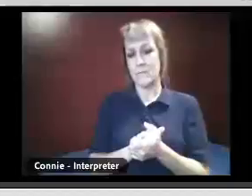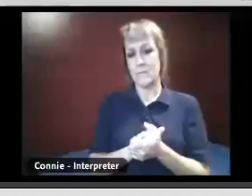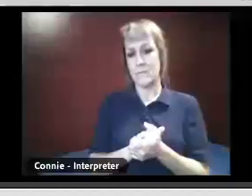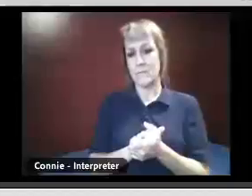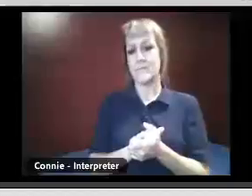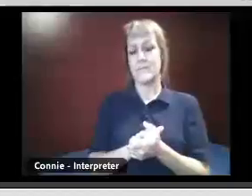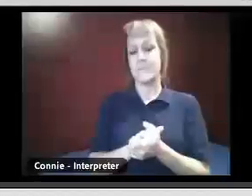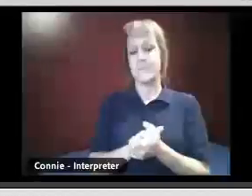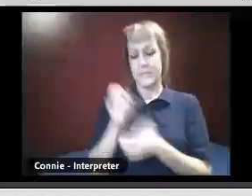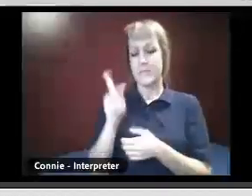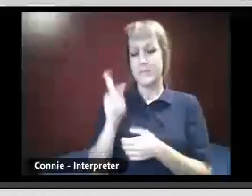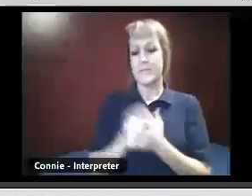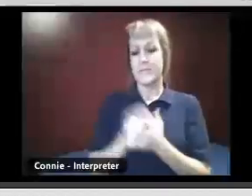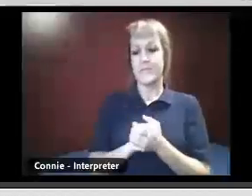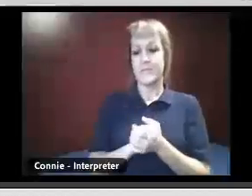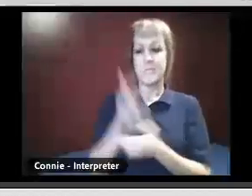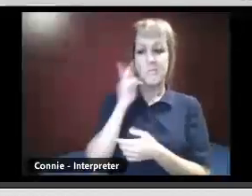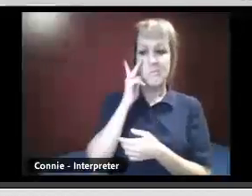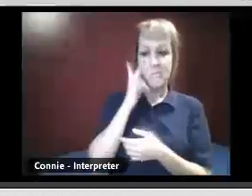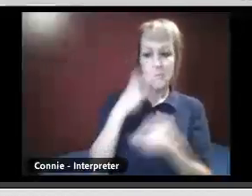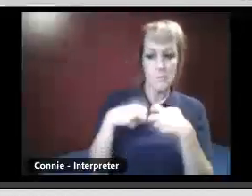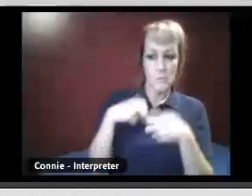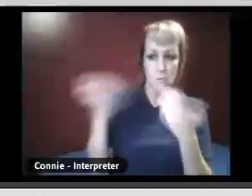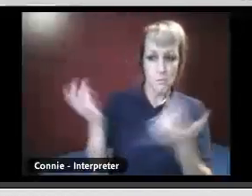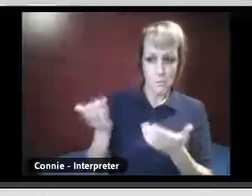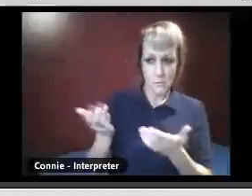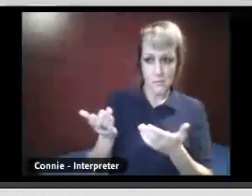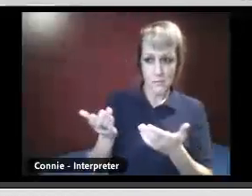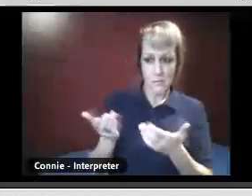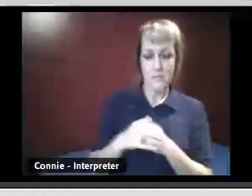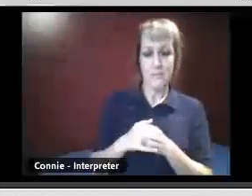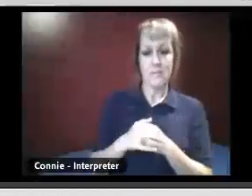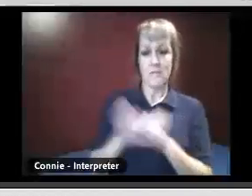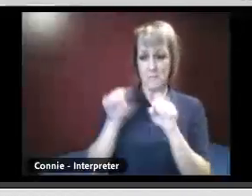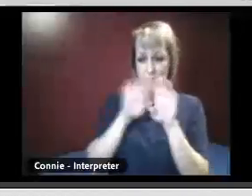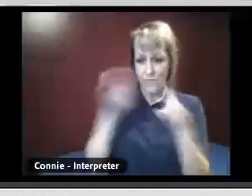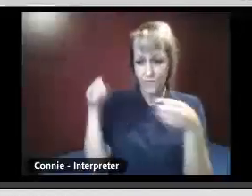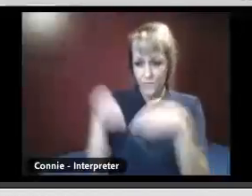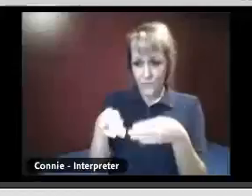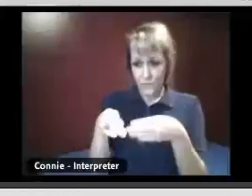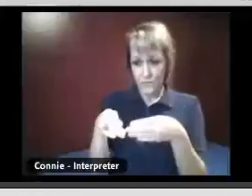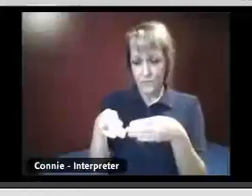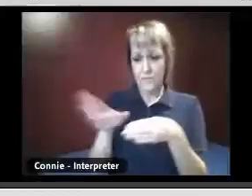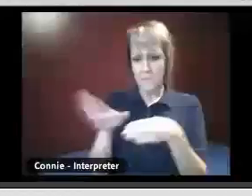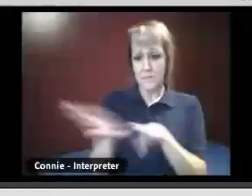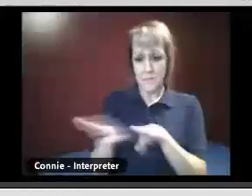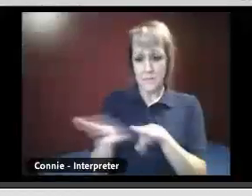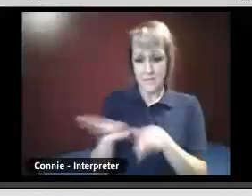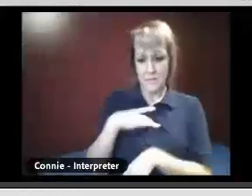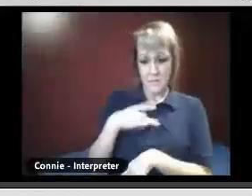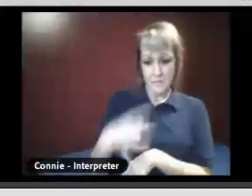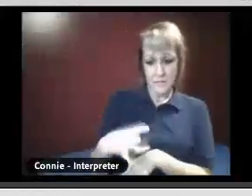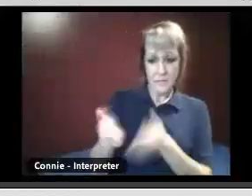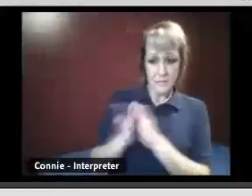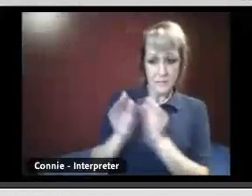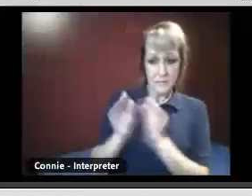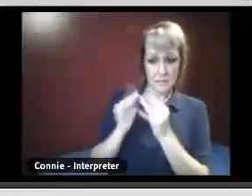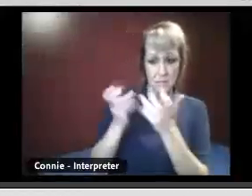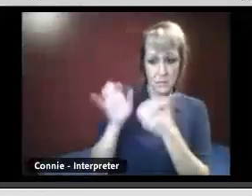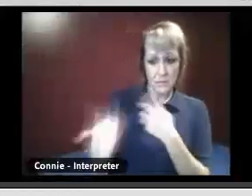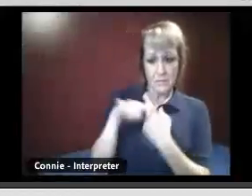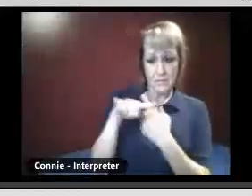Okay, we see what the problem is. Let's see, I see here, could you focus on the aspects of his behavior you do like and ask for more of that? You